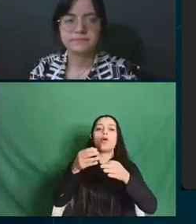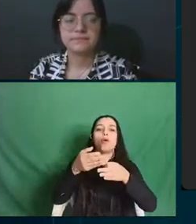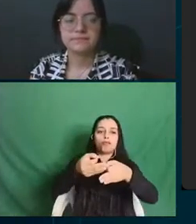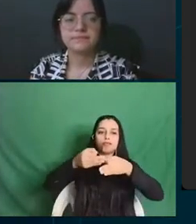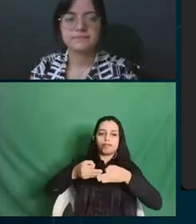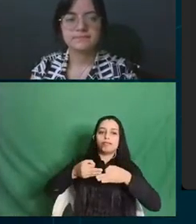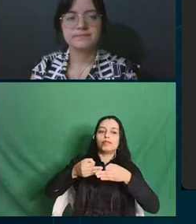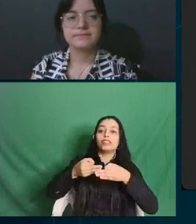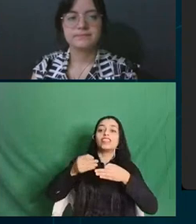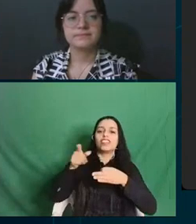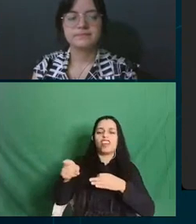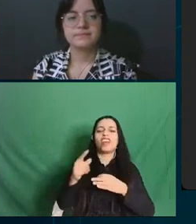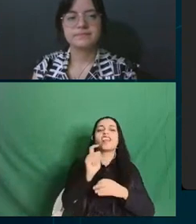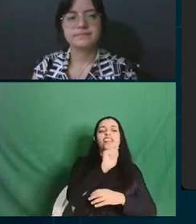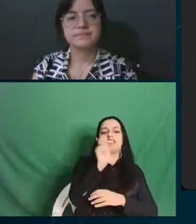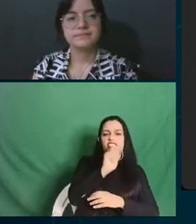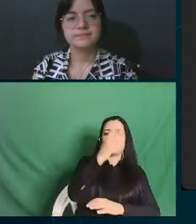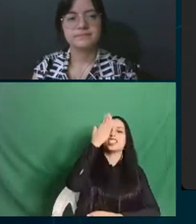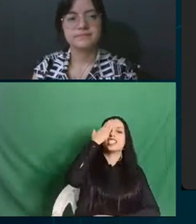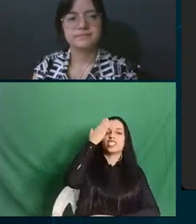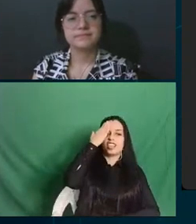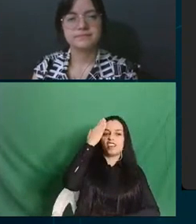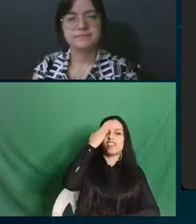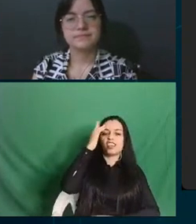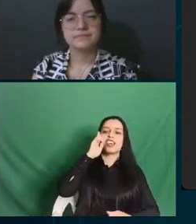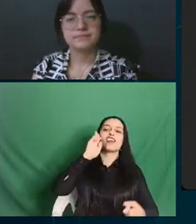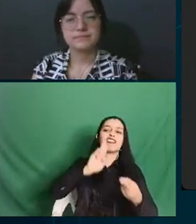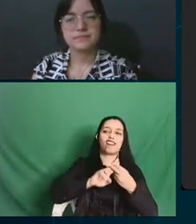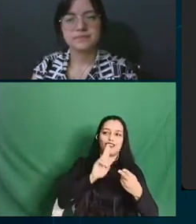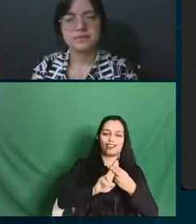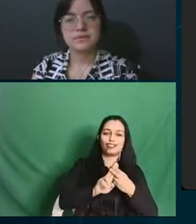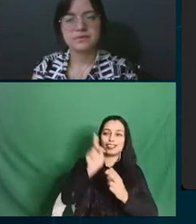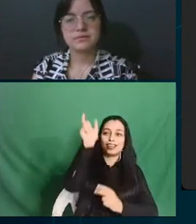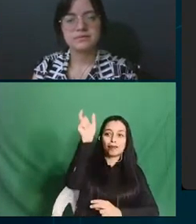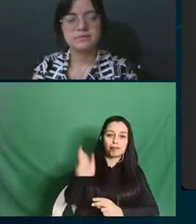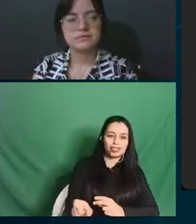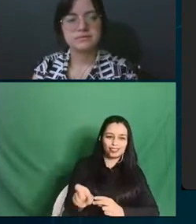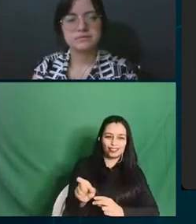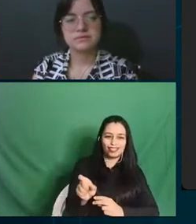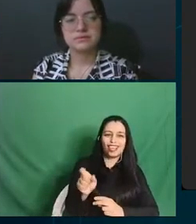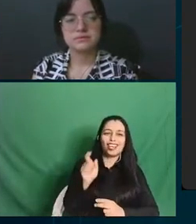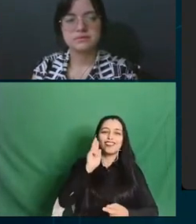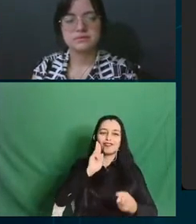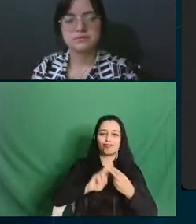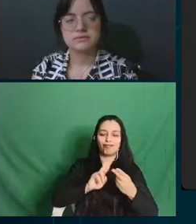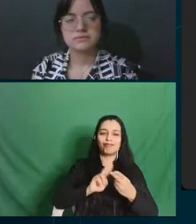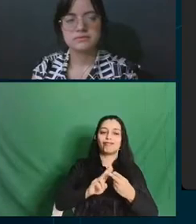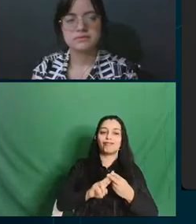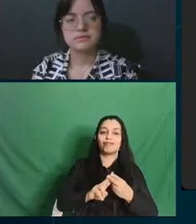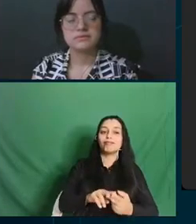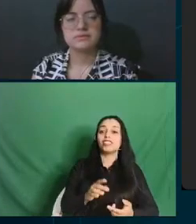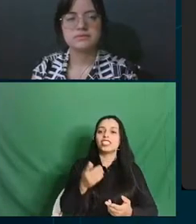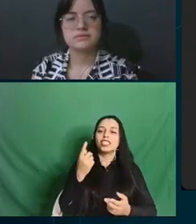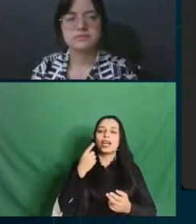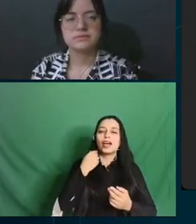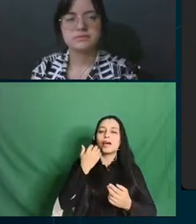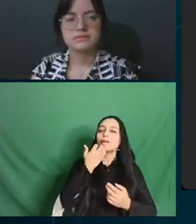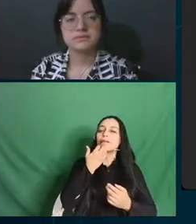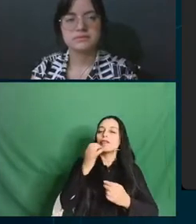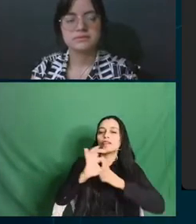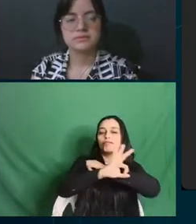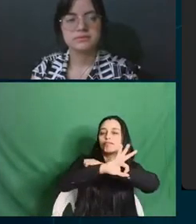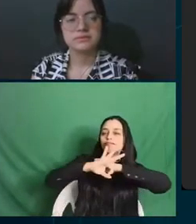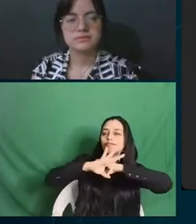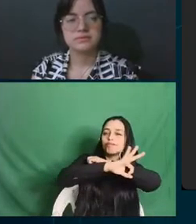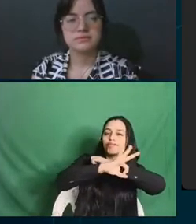like. So basically the game that the game that data allows you to play is that